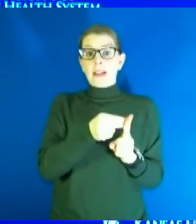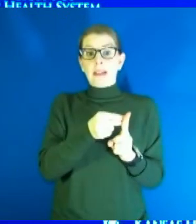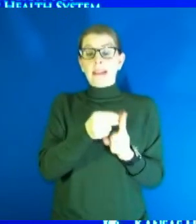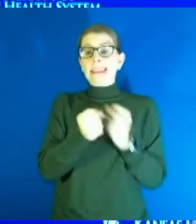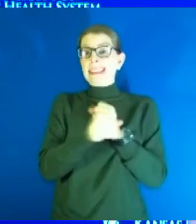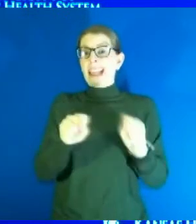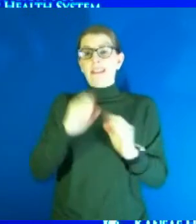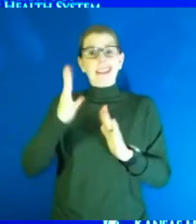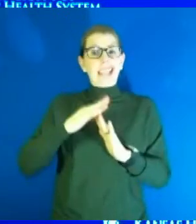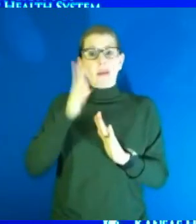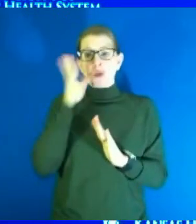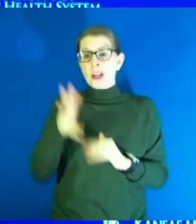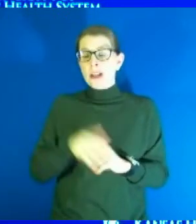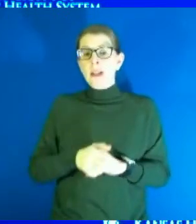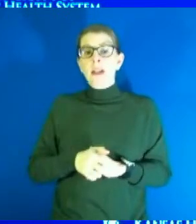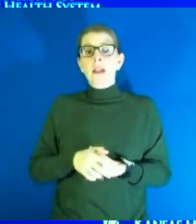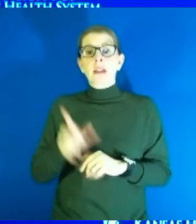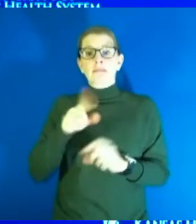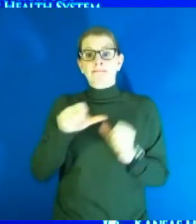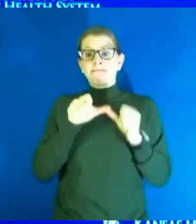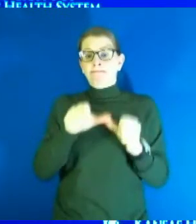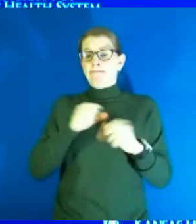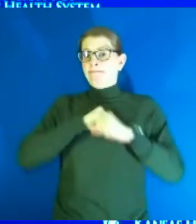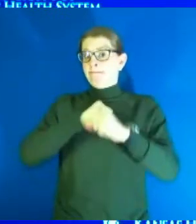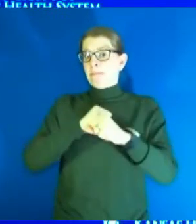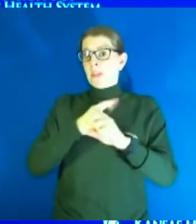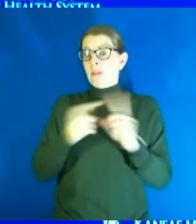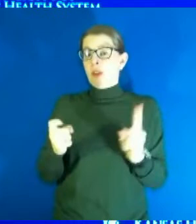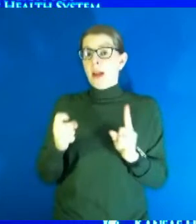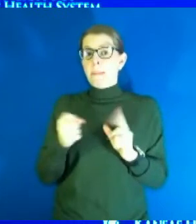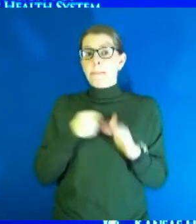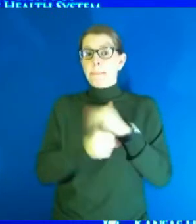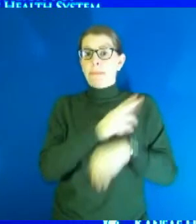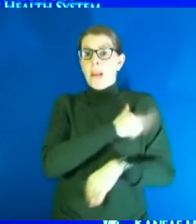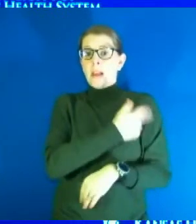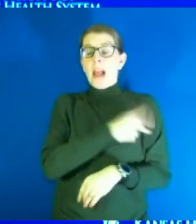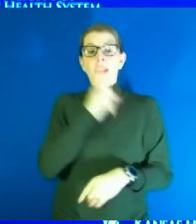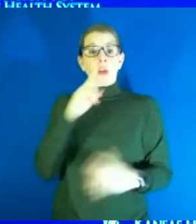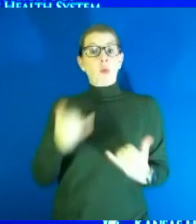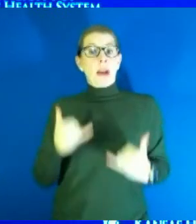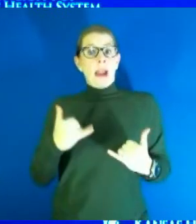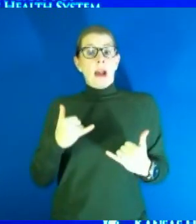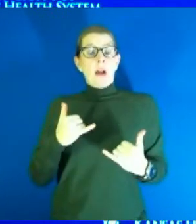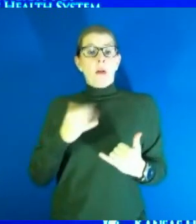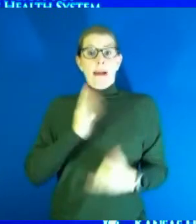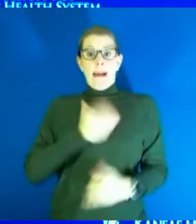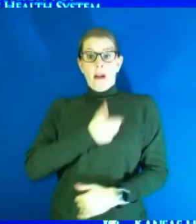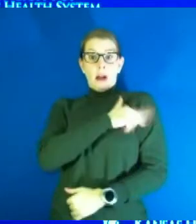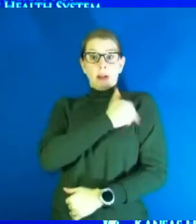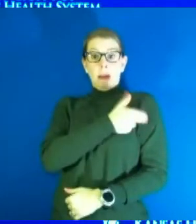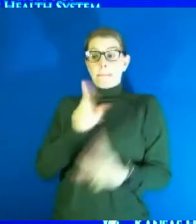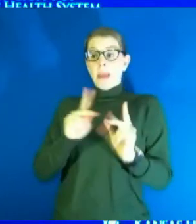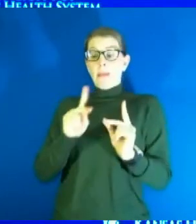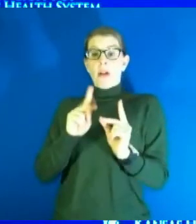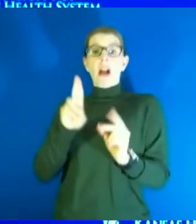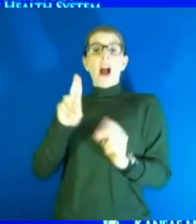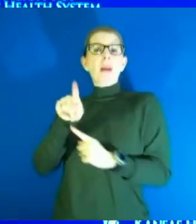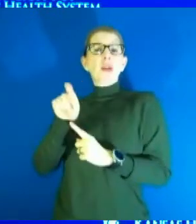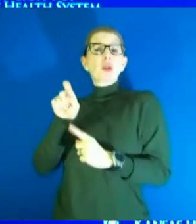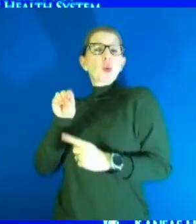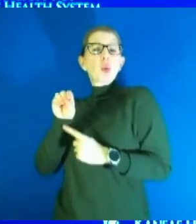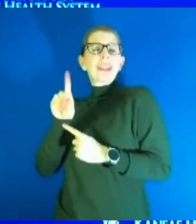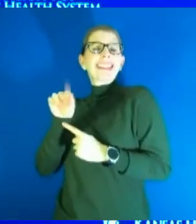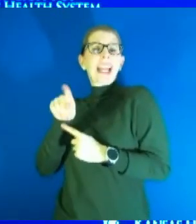way. They are continuing to be protected from hospitalization. I think right now in our hospital, those people that are up to date with vaccination,